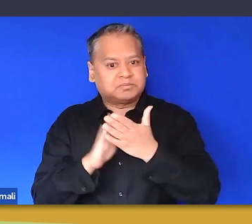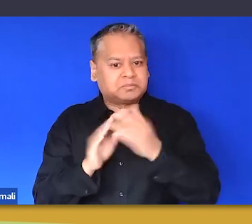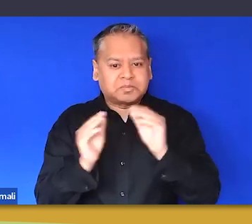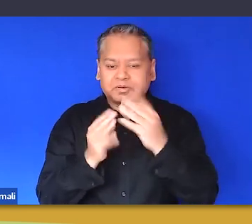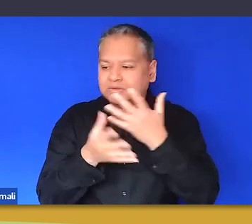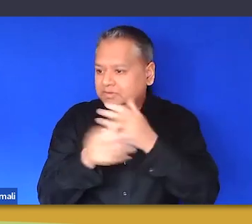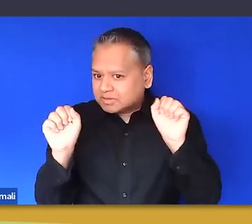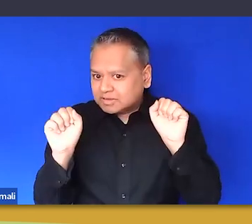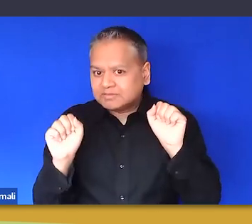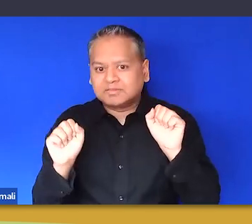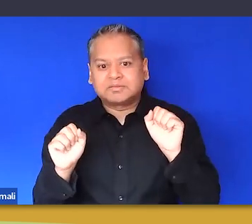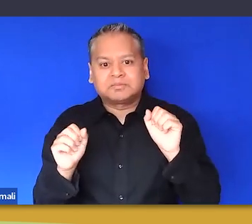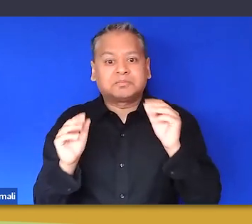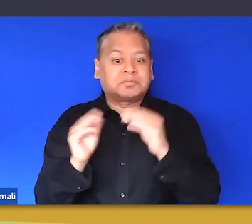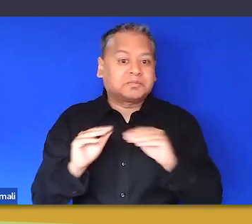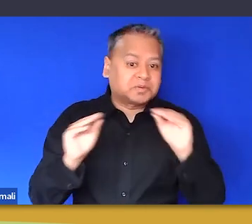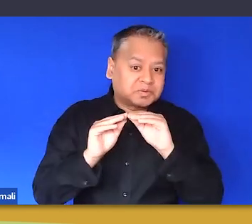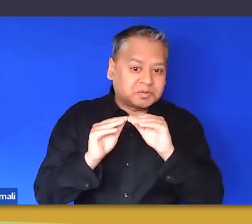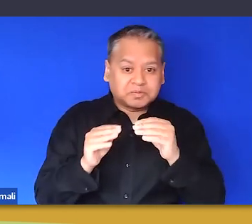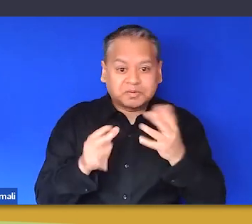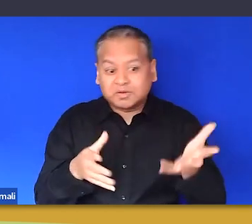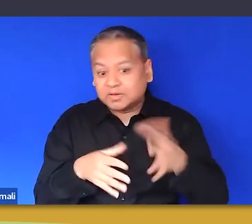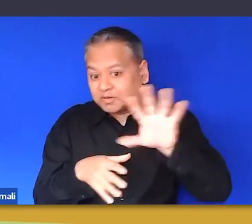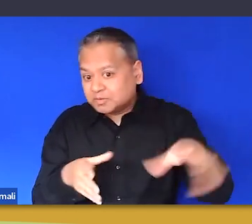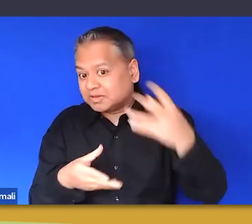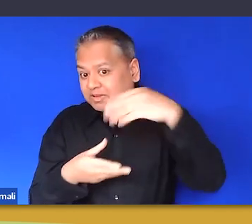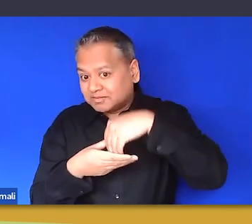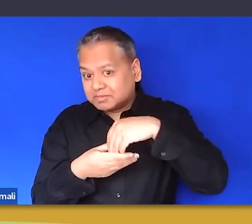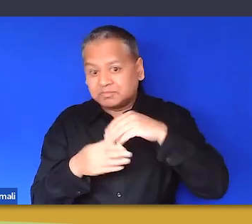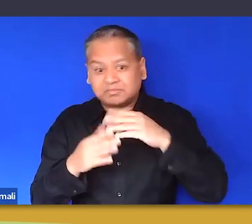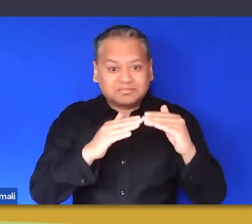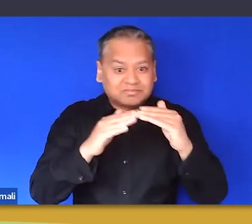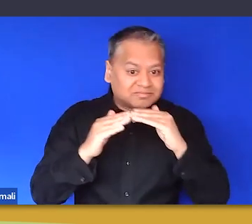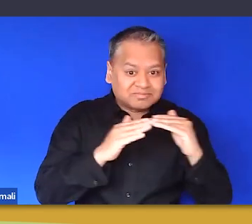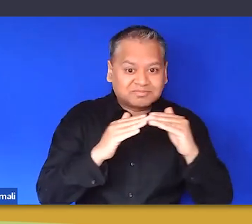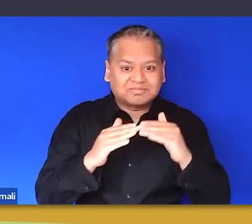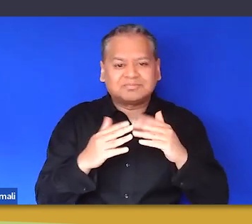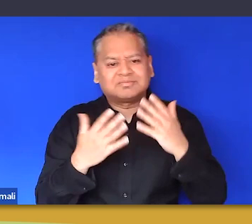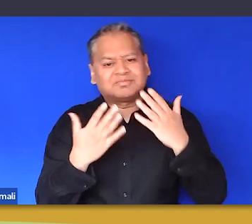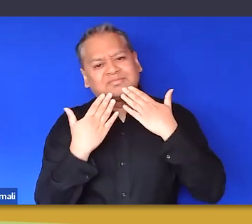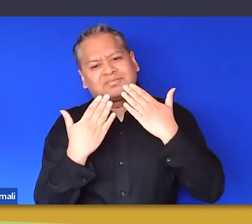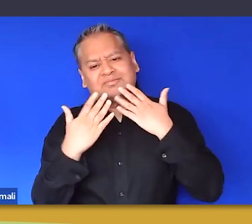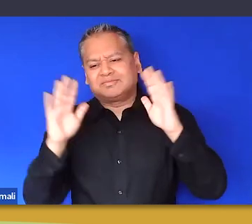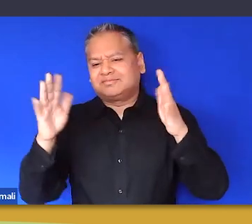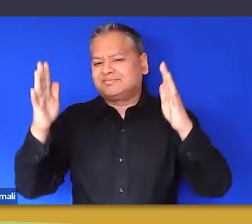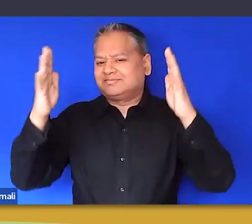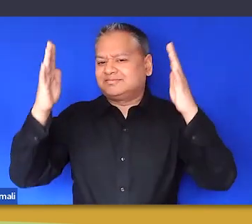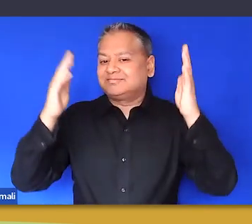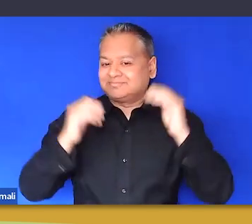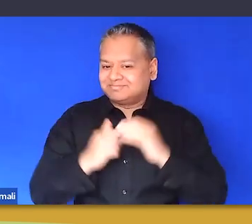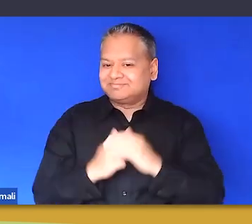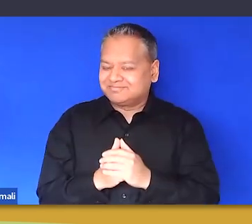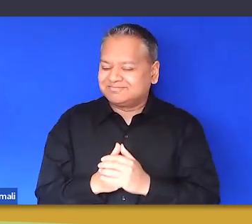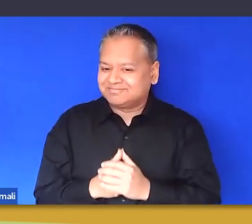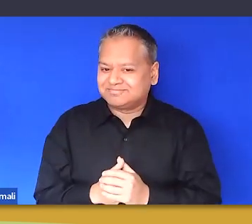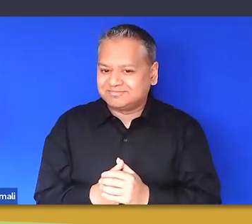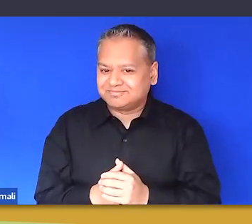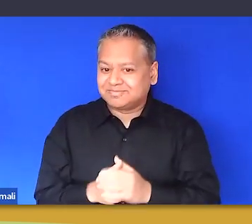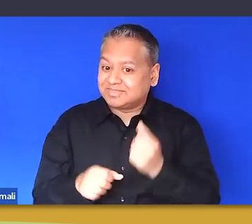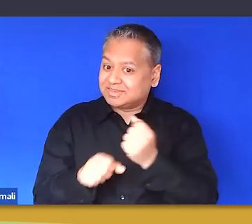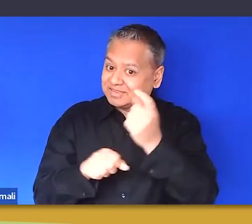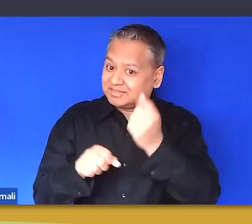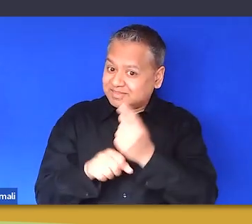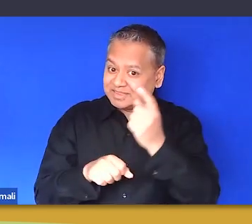inclusive province for everyone. Each year, we come together for this event on March 21st, marking